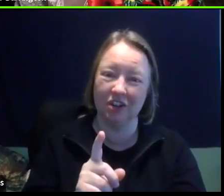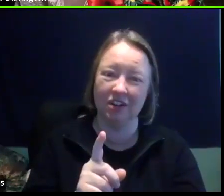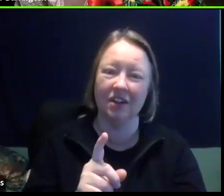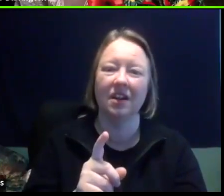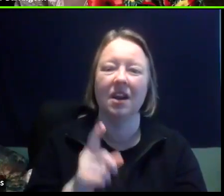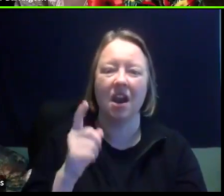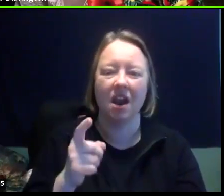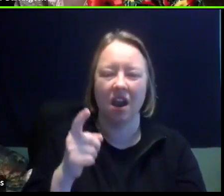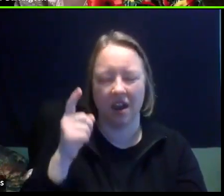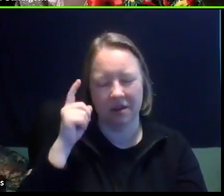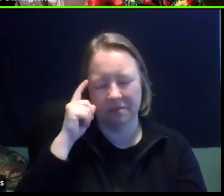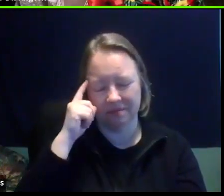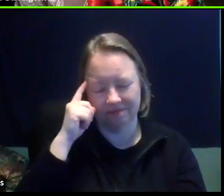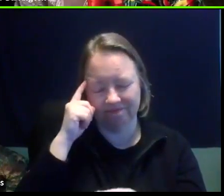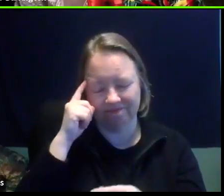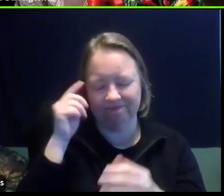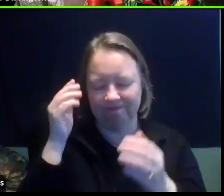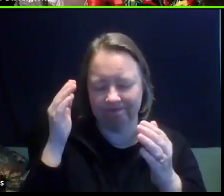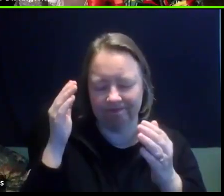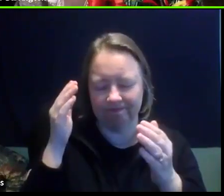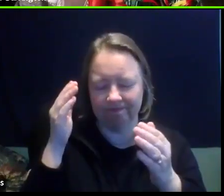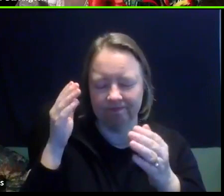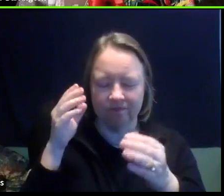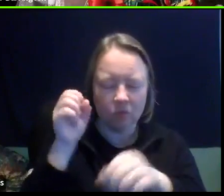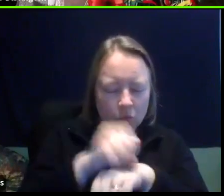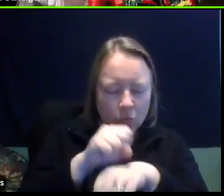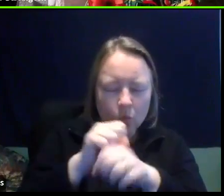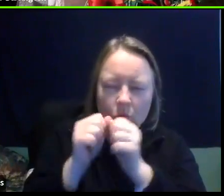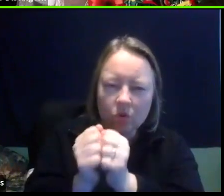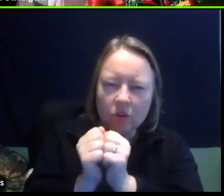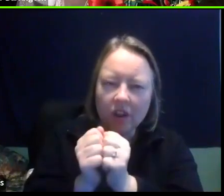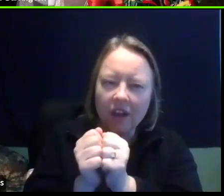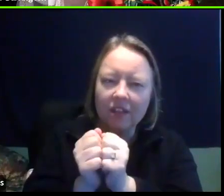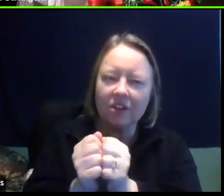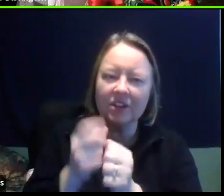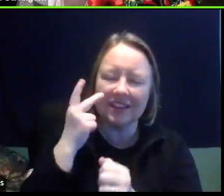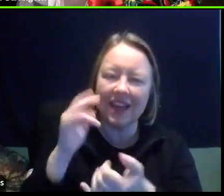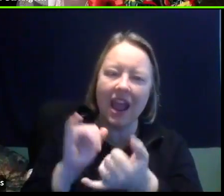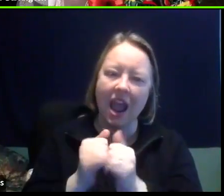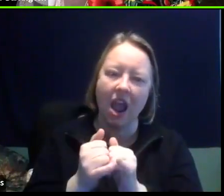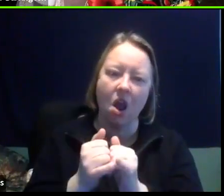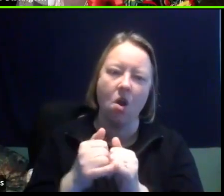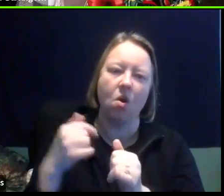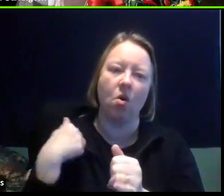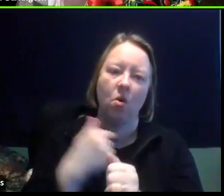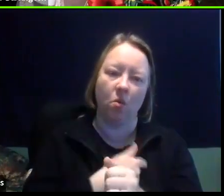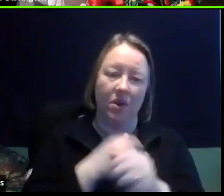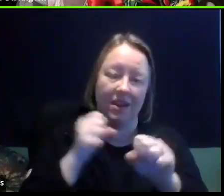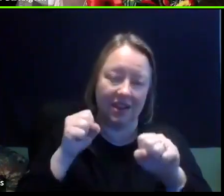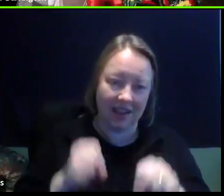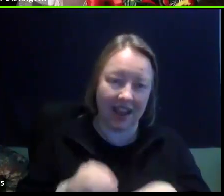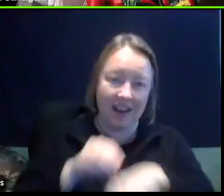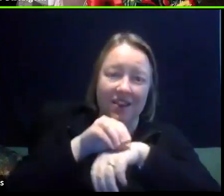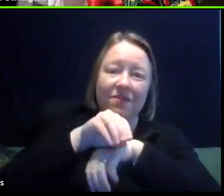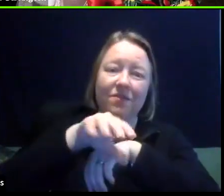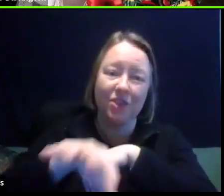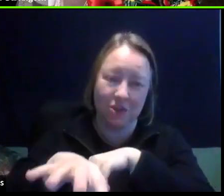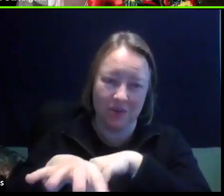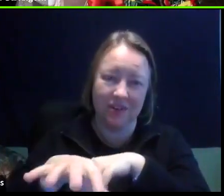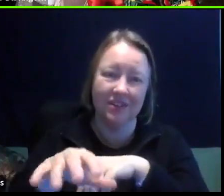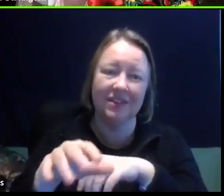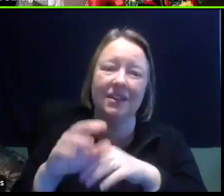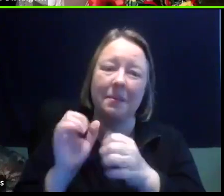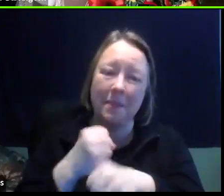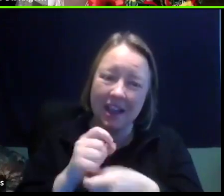our minds together to see how we can, in our sphere of influence, think about how we can make some